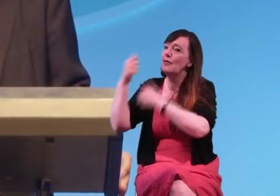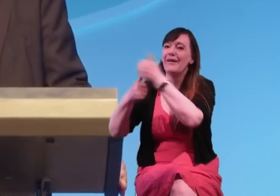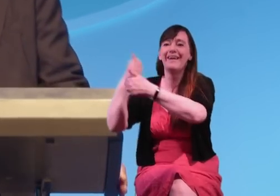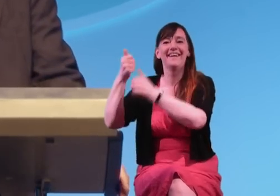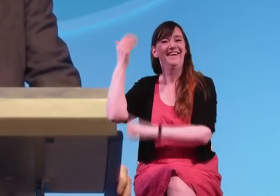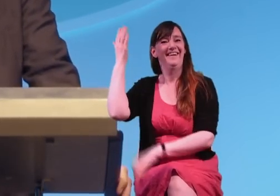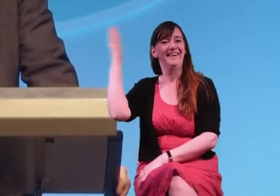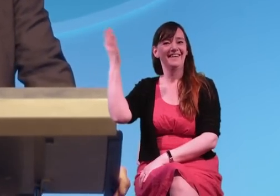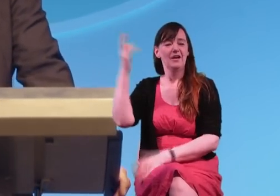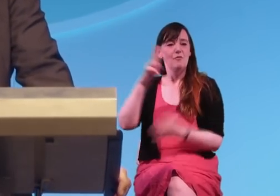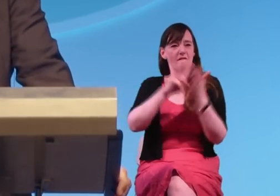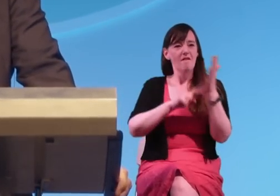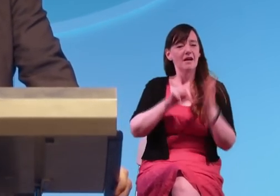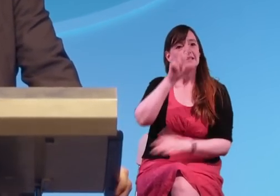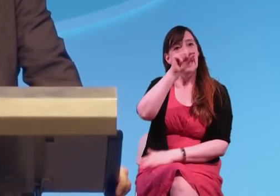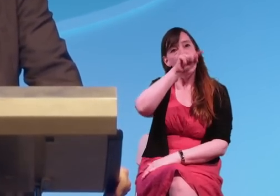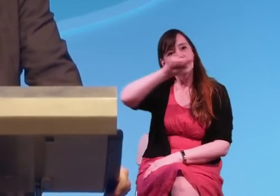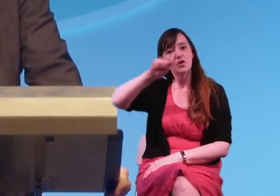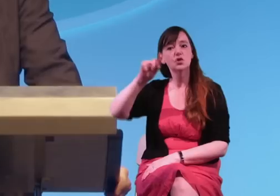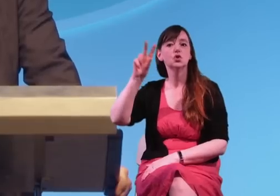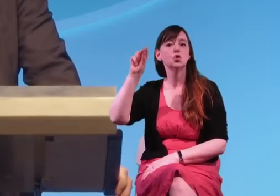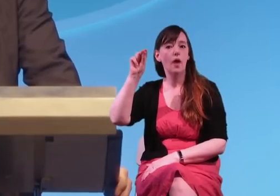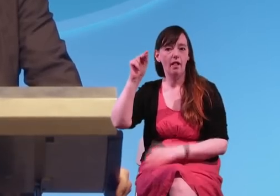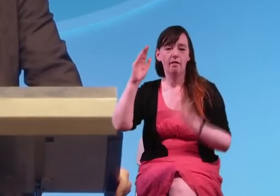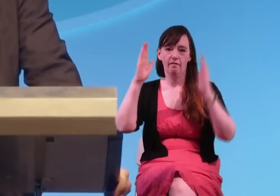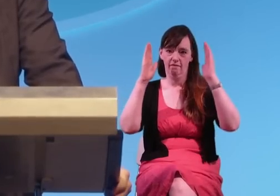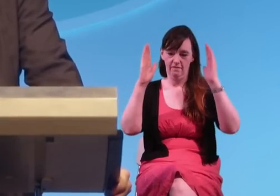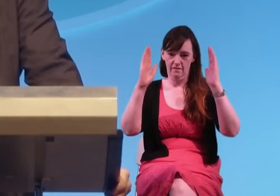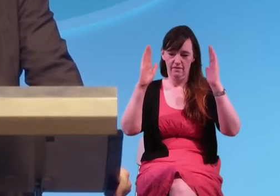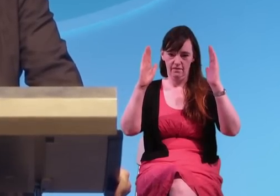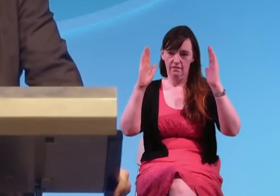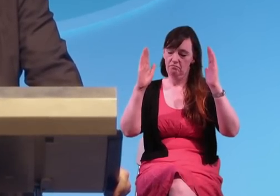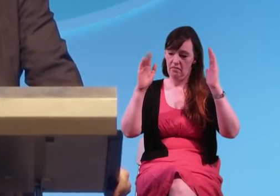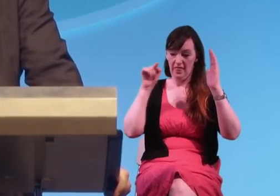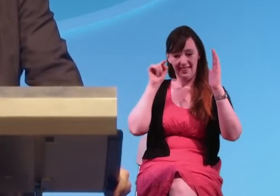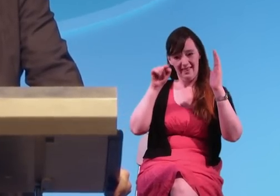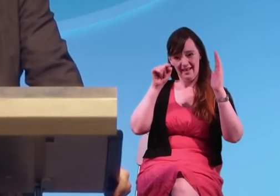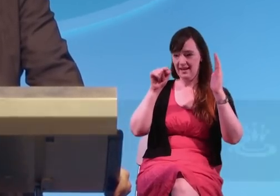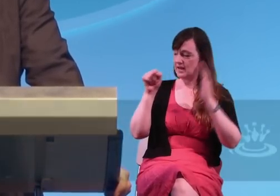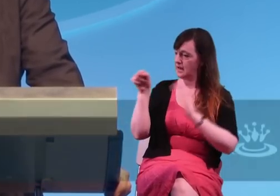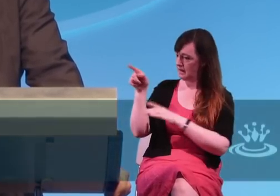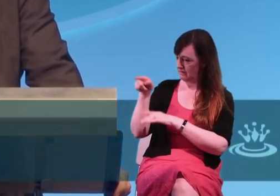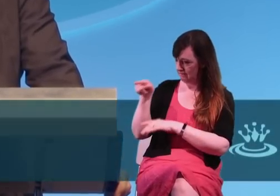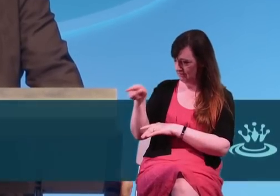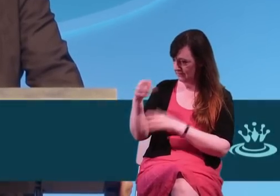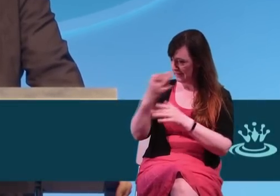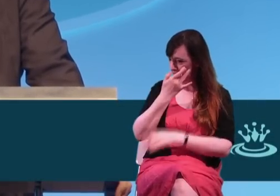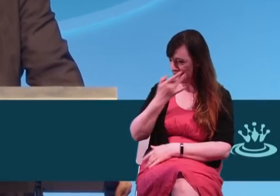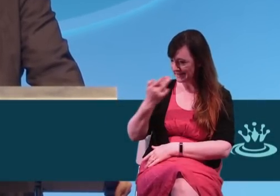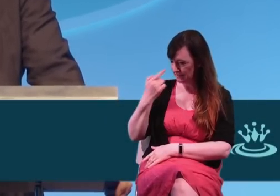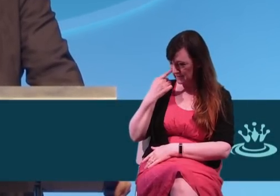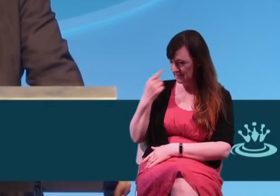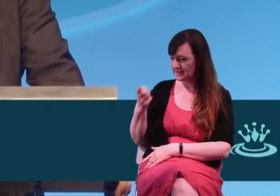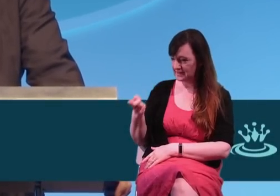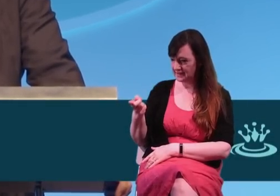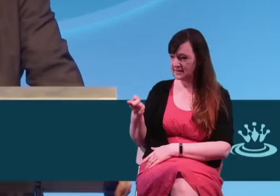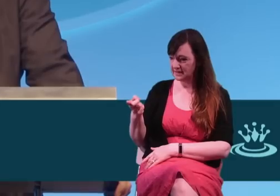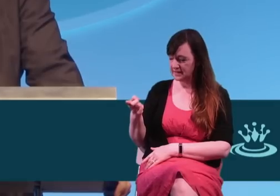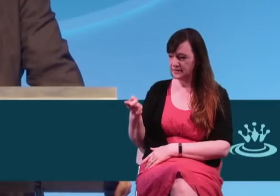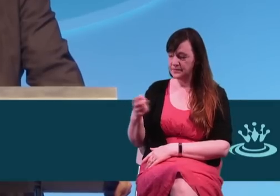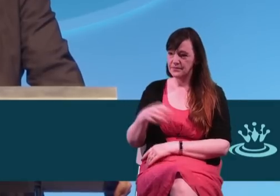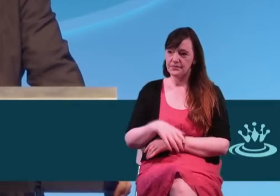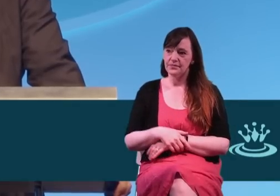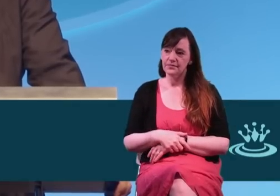11 and 12, we essentially have Paul's testimony. He picks up what he had used by way of